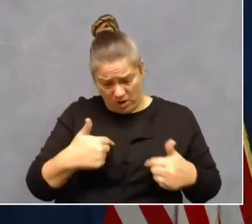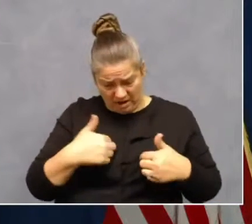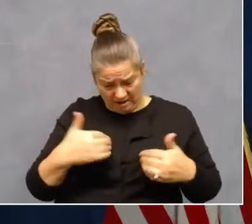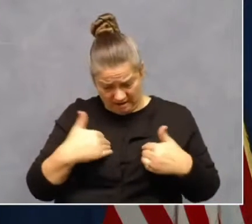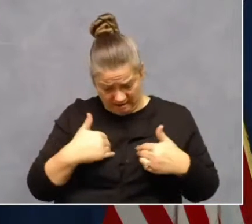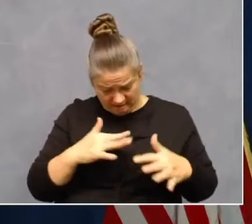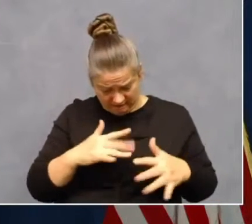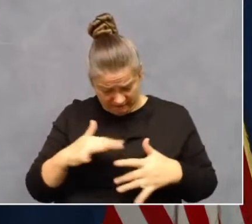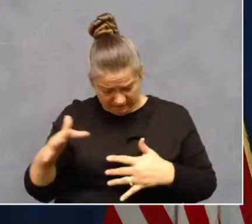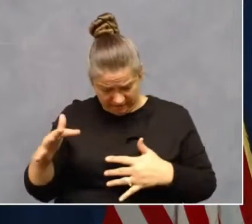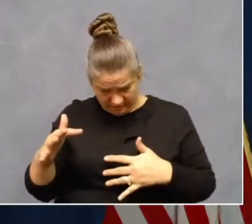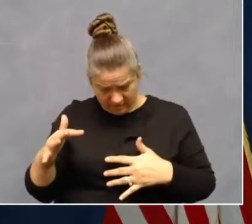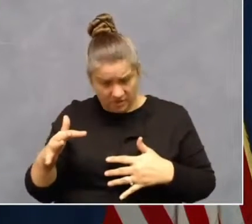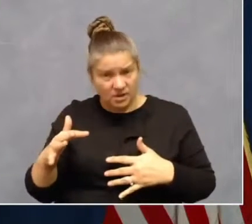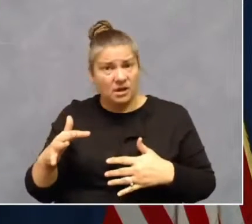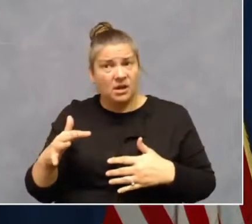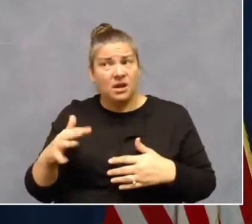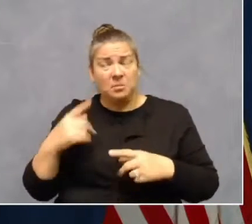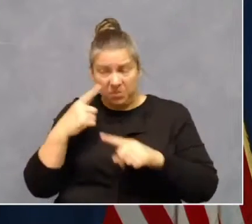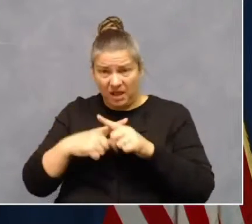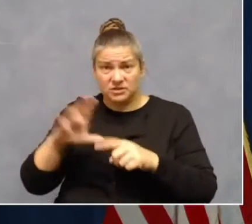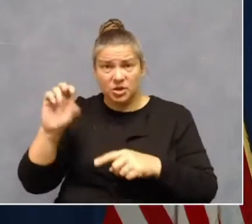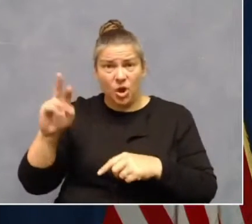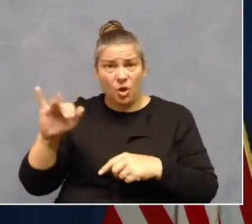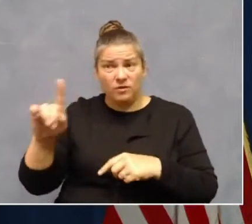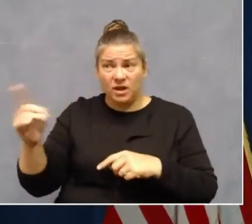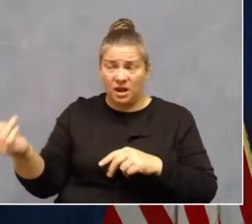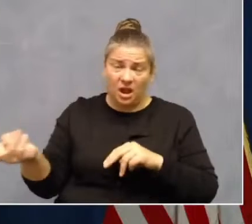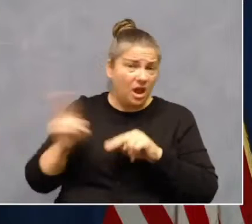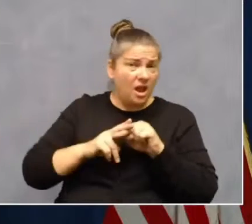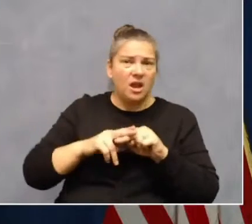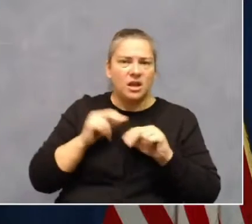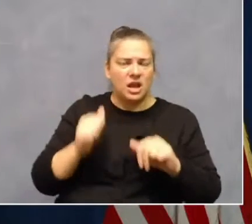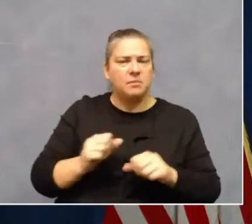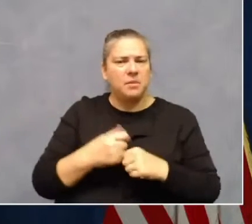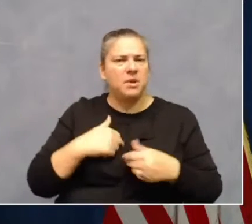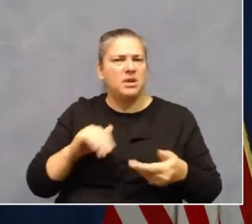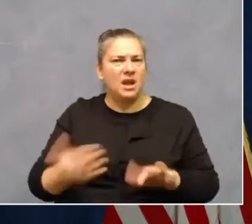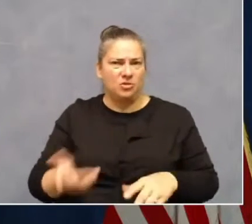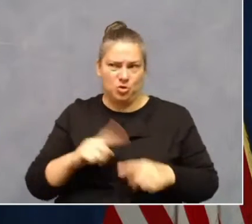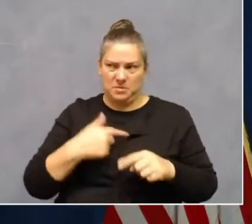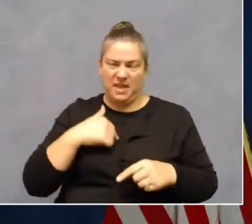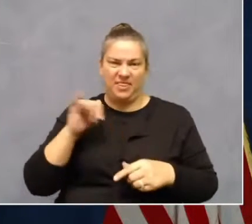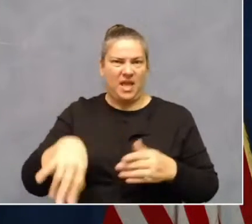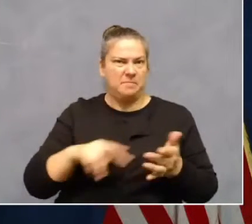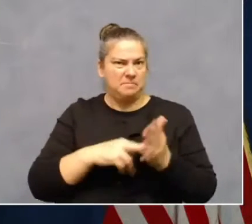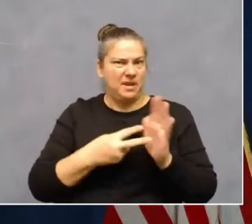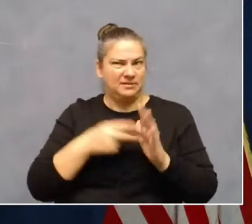may take your life. I'd say that that's COVID being pretty dangerous.